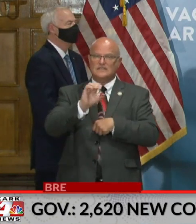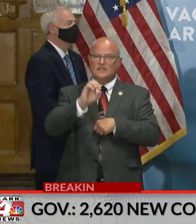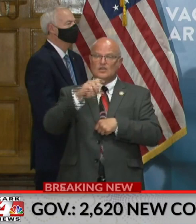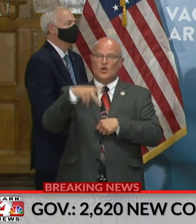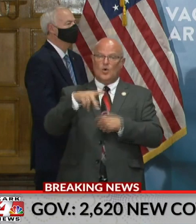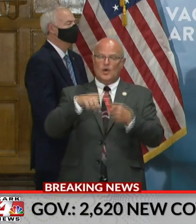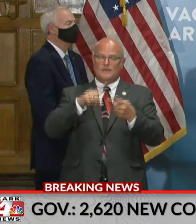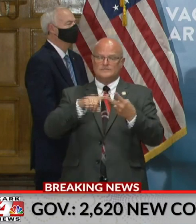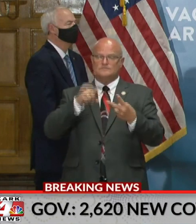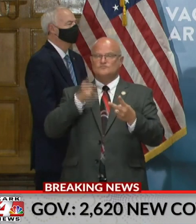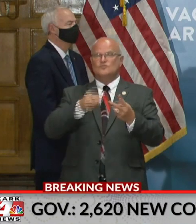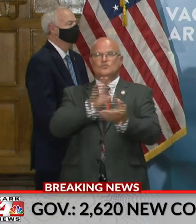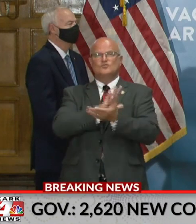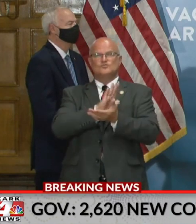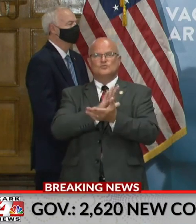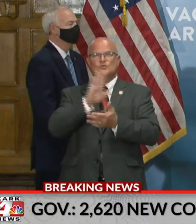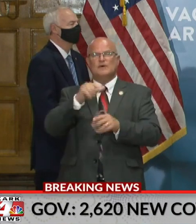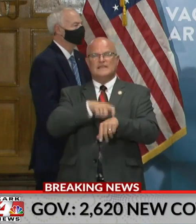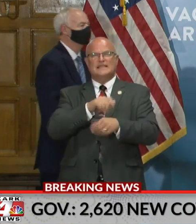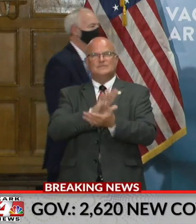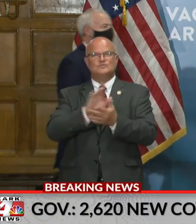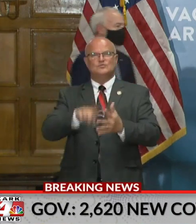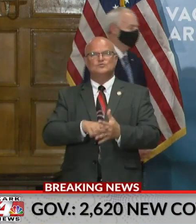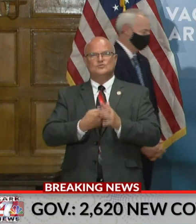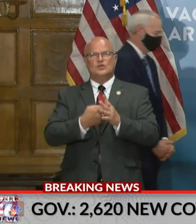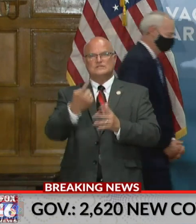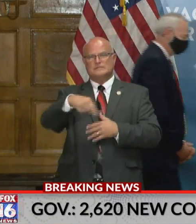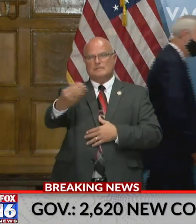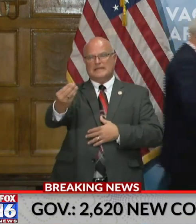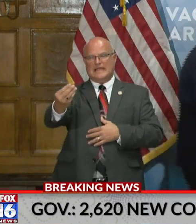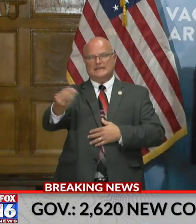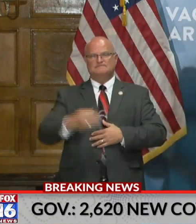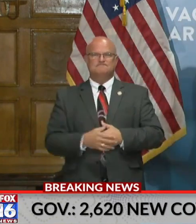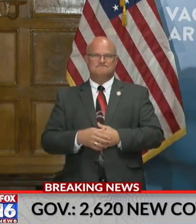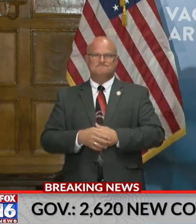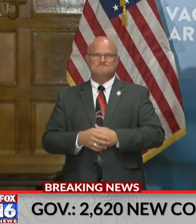co-ops or directly to the schools by the time school starts on Monday.